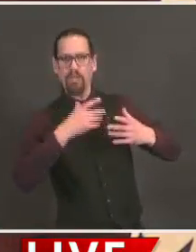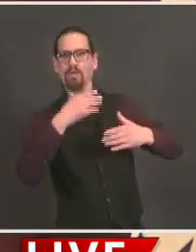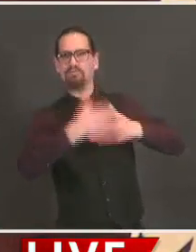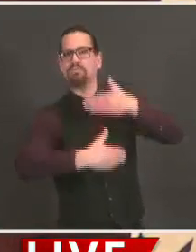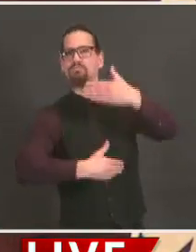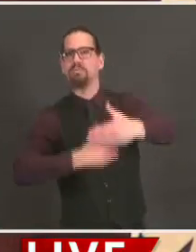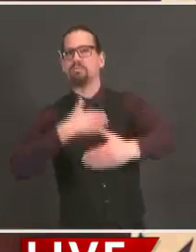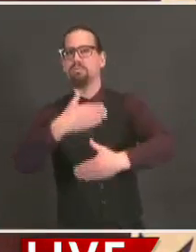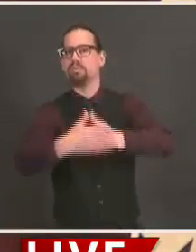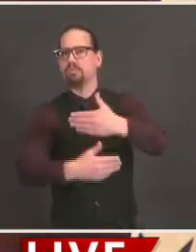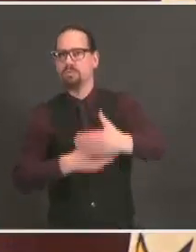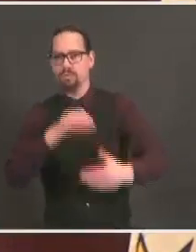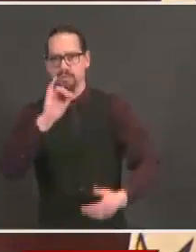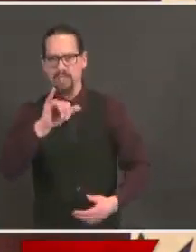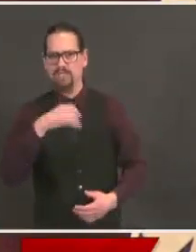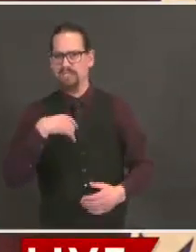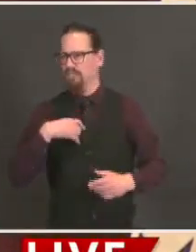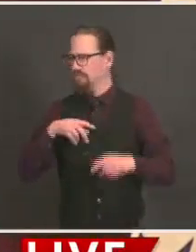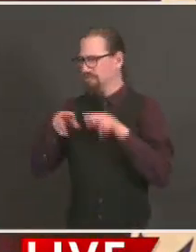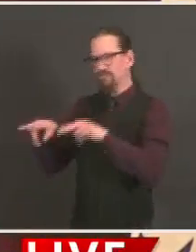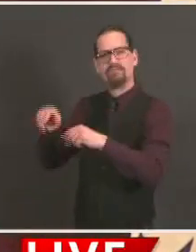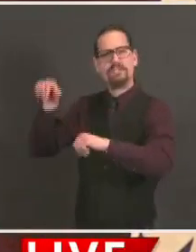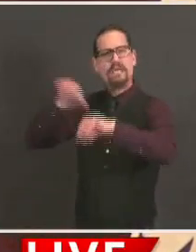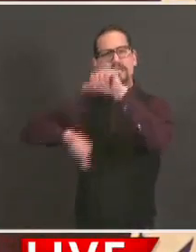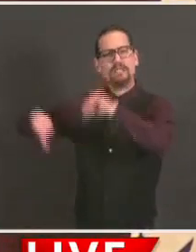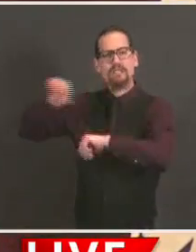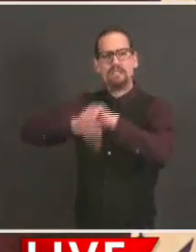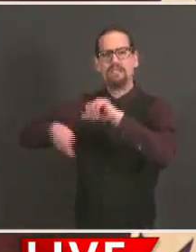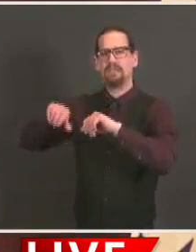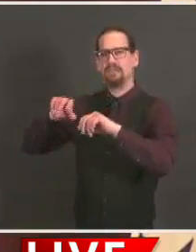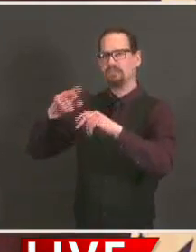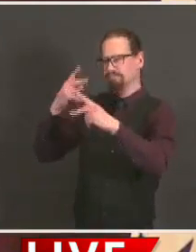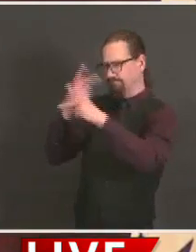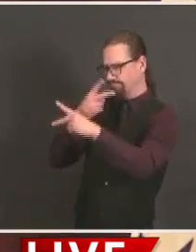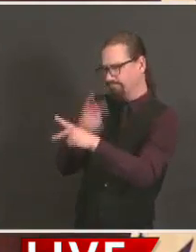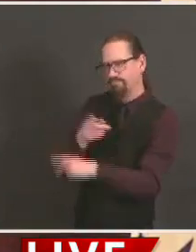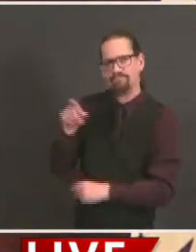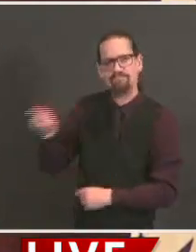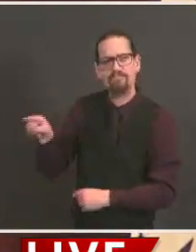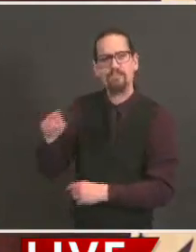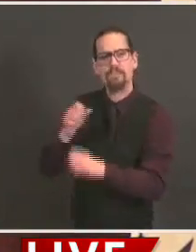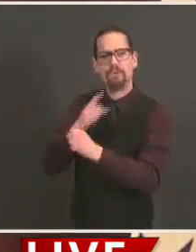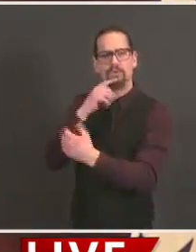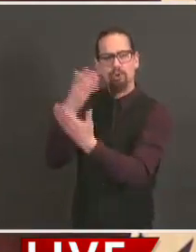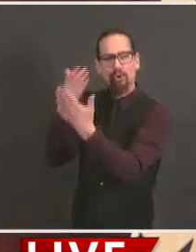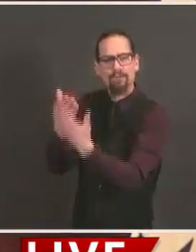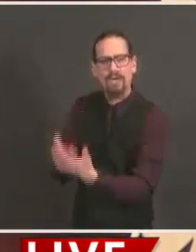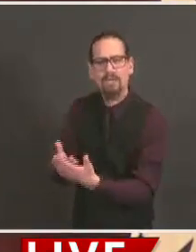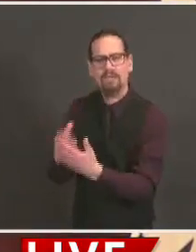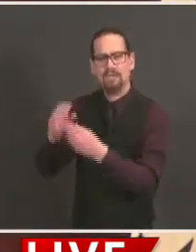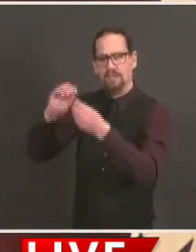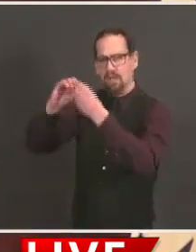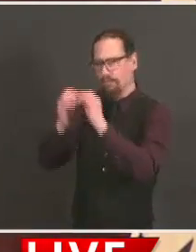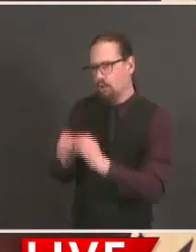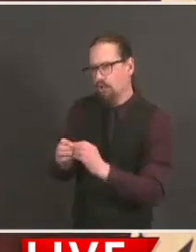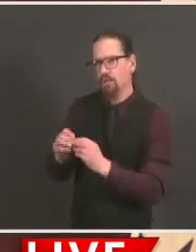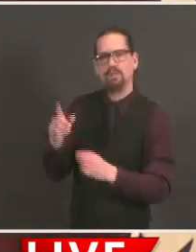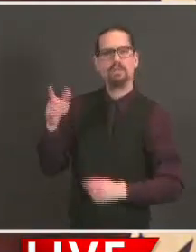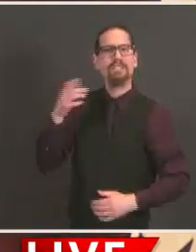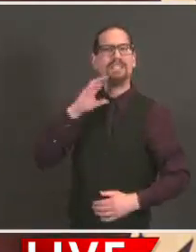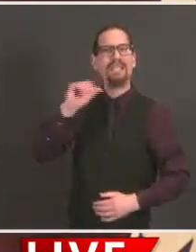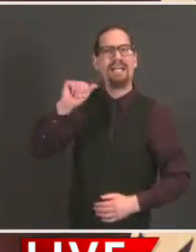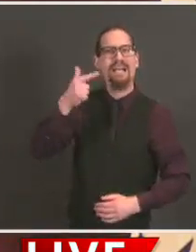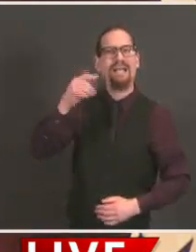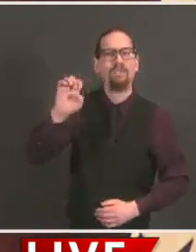data-driven, science-driven strategy using a framework of age, high-risk conditions, and